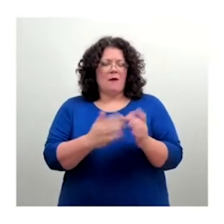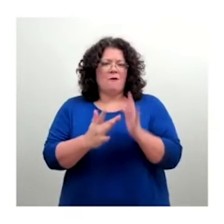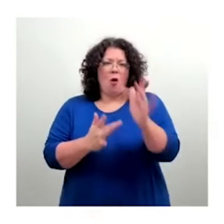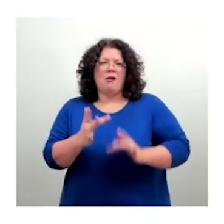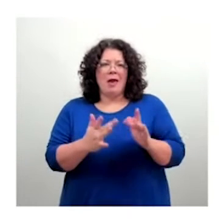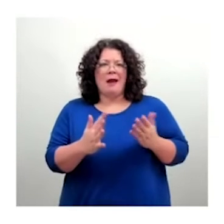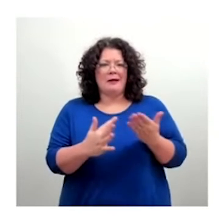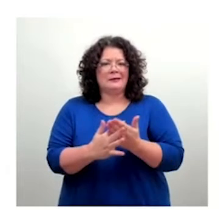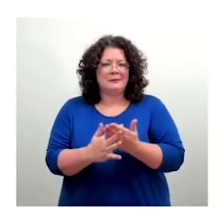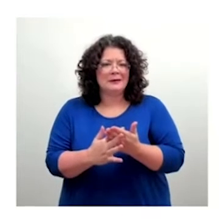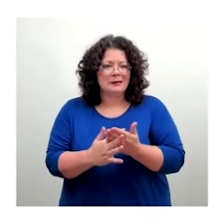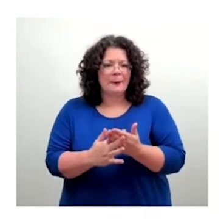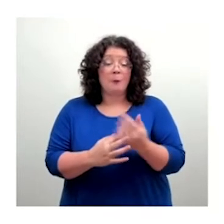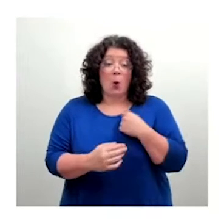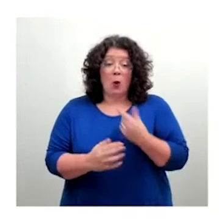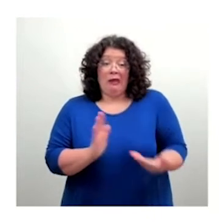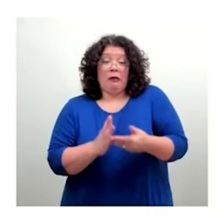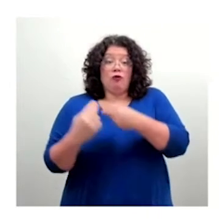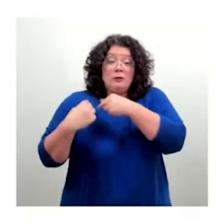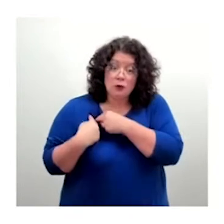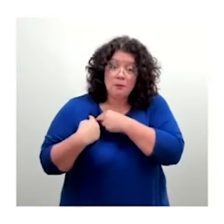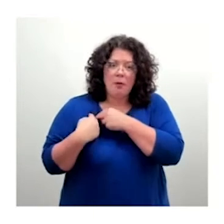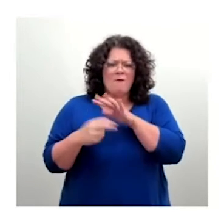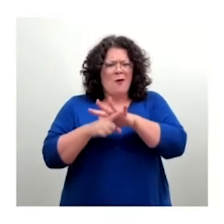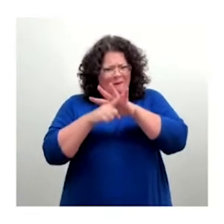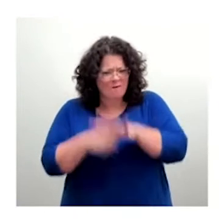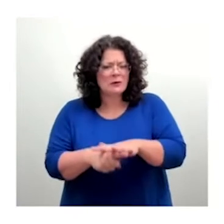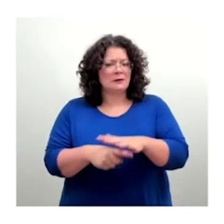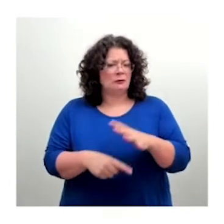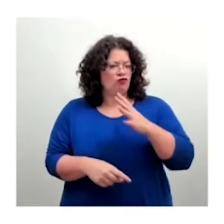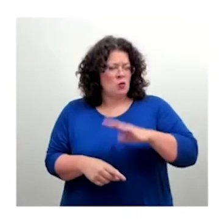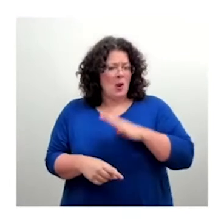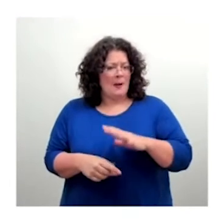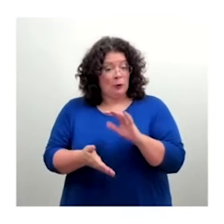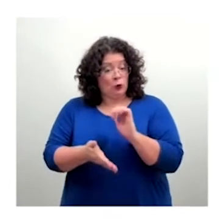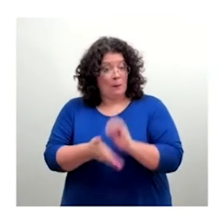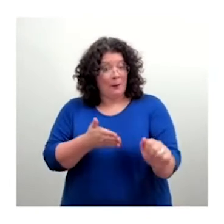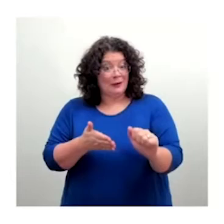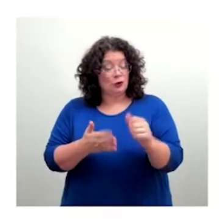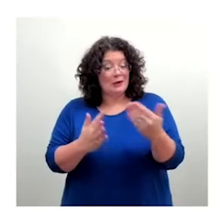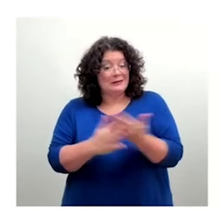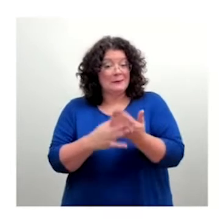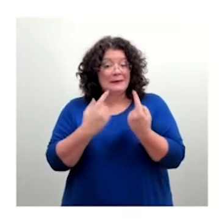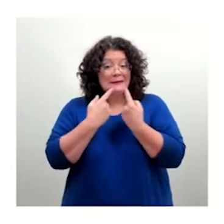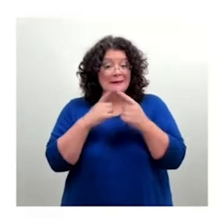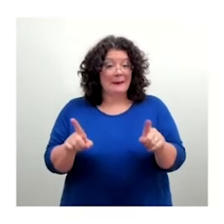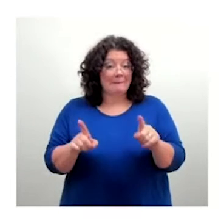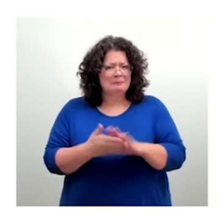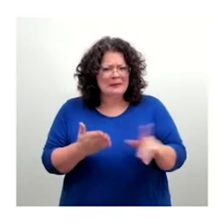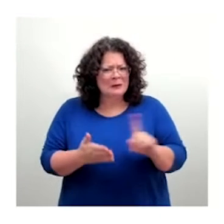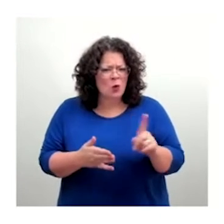Well, it's a big job to undertake. We've identified tens of thousands of public sector websites. Sorry, wrong